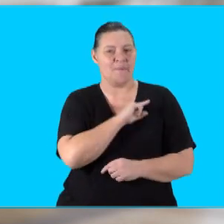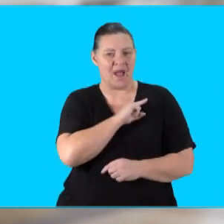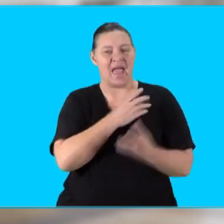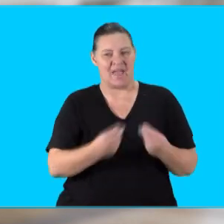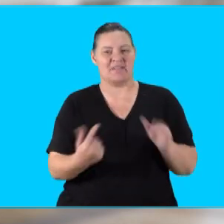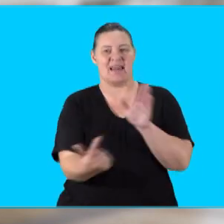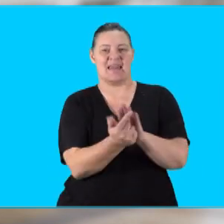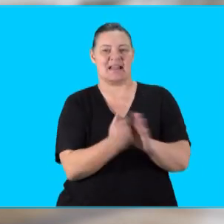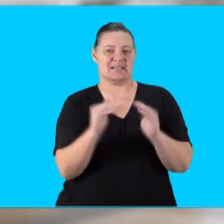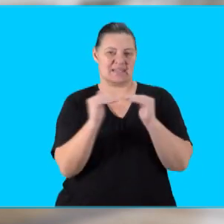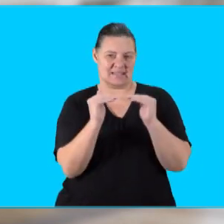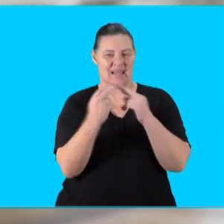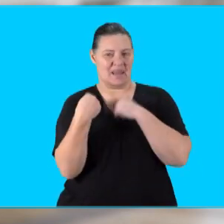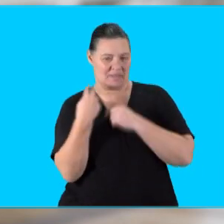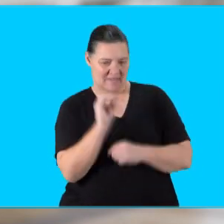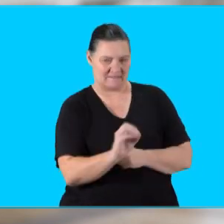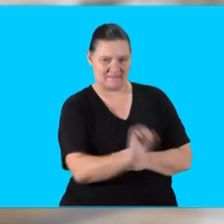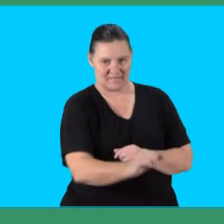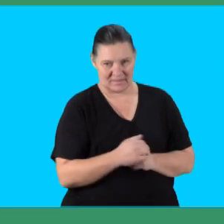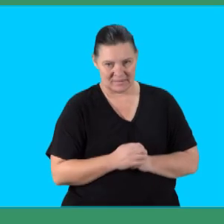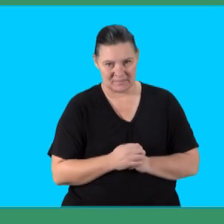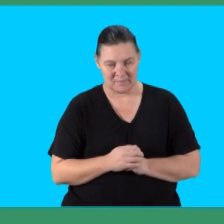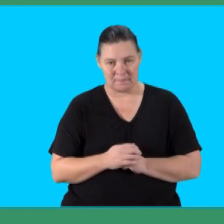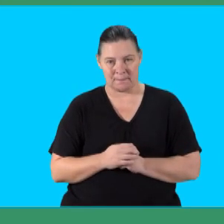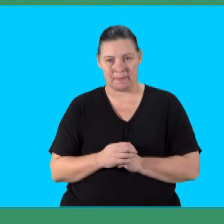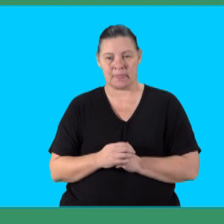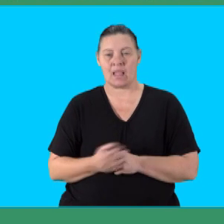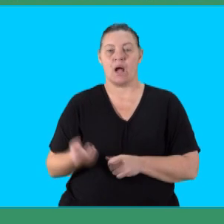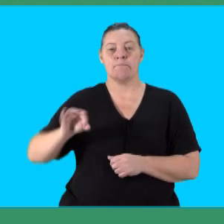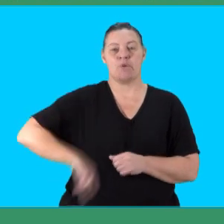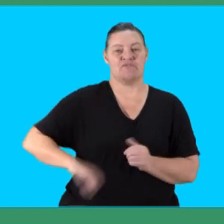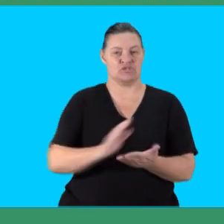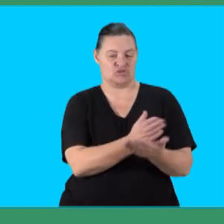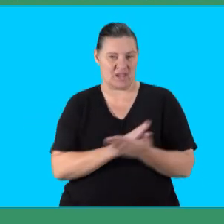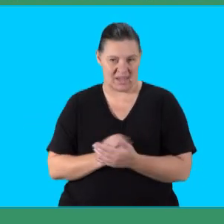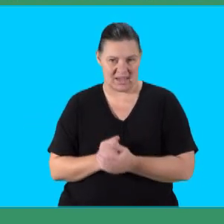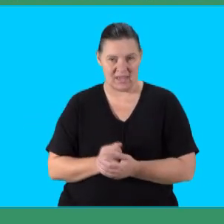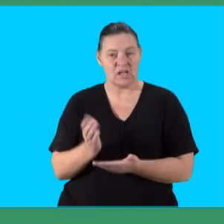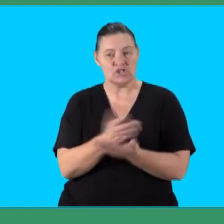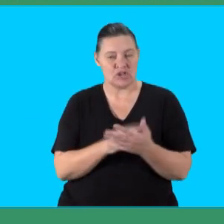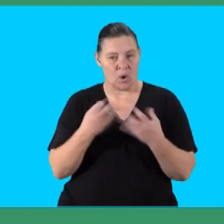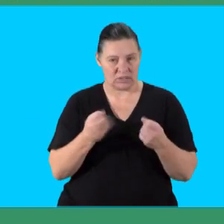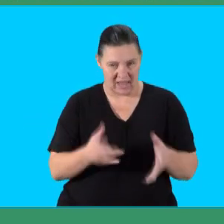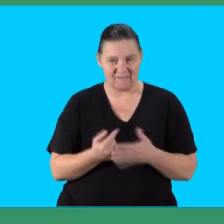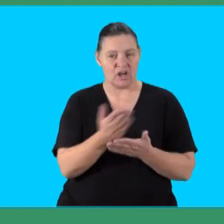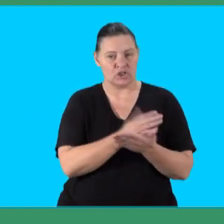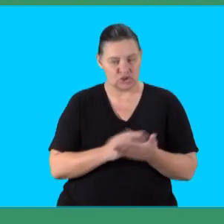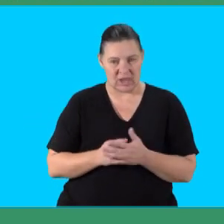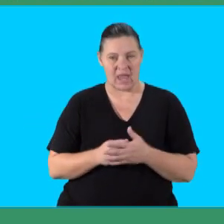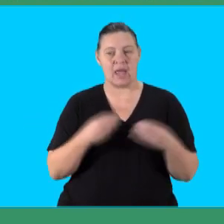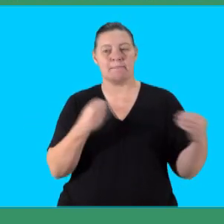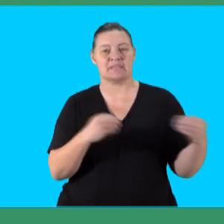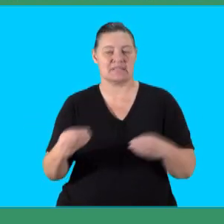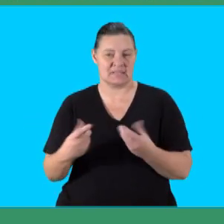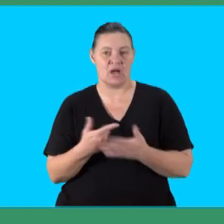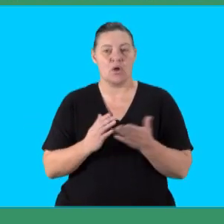legal status and liability. Then profit sharing. Shareholders have a share in the profits of the company in the